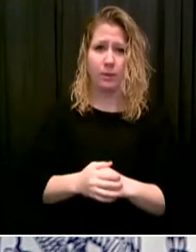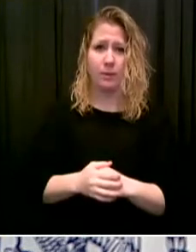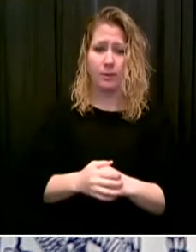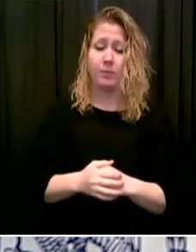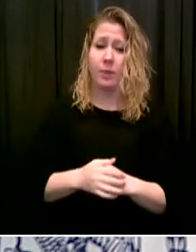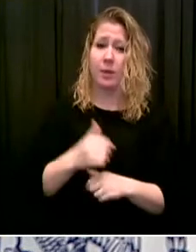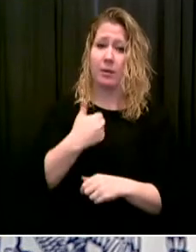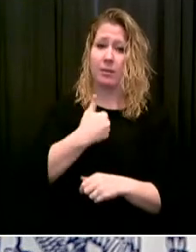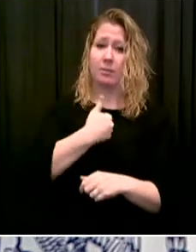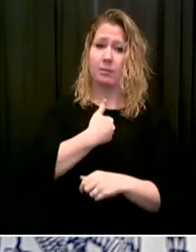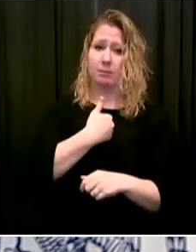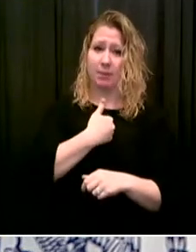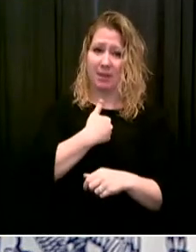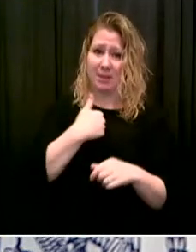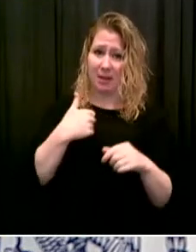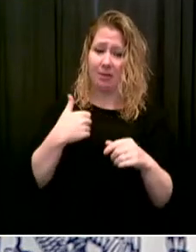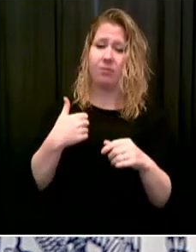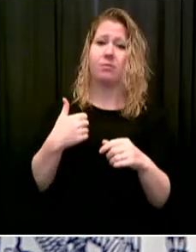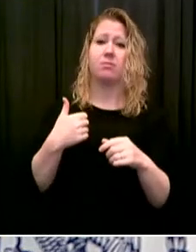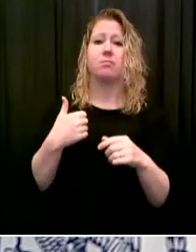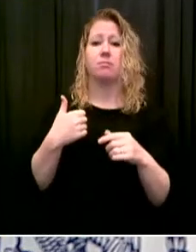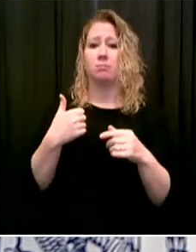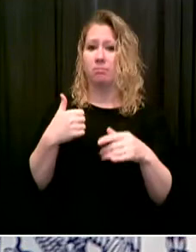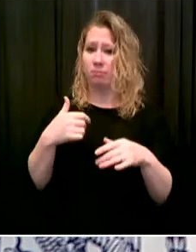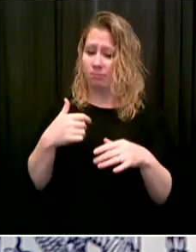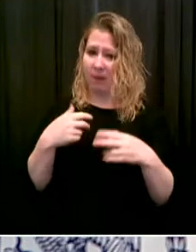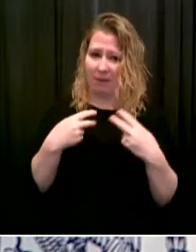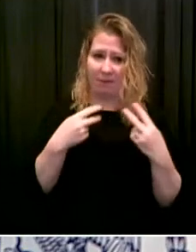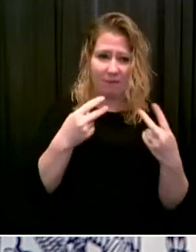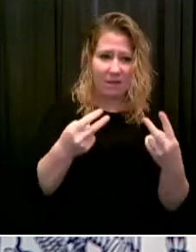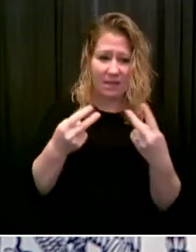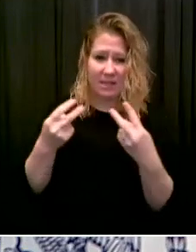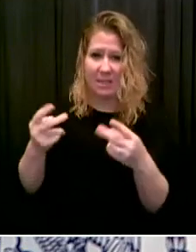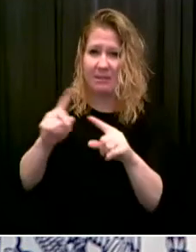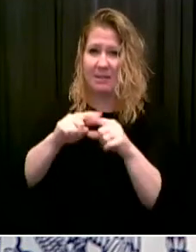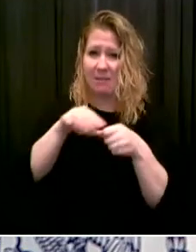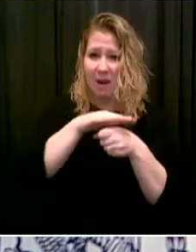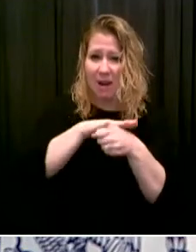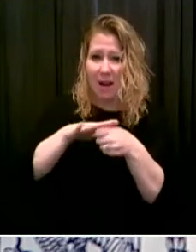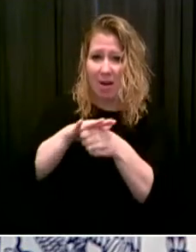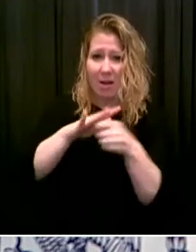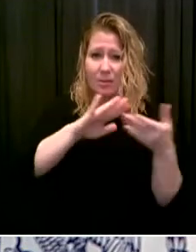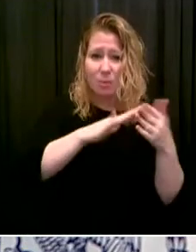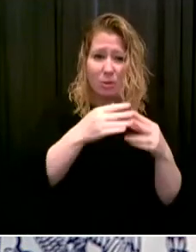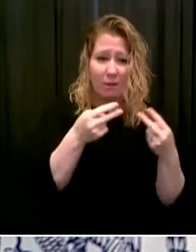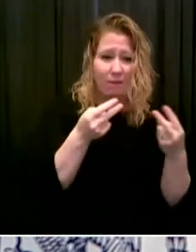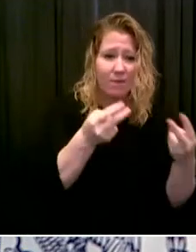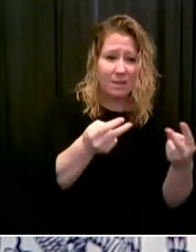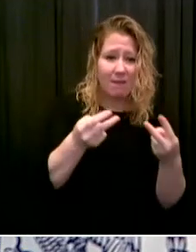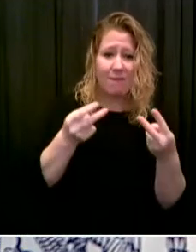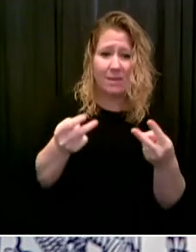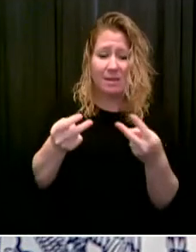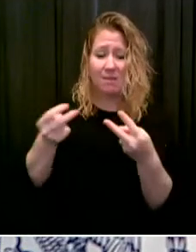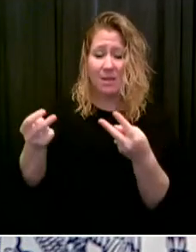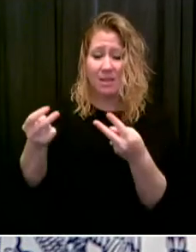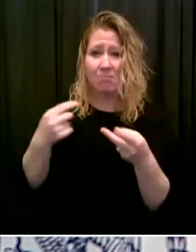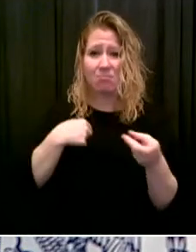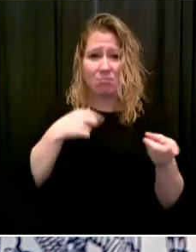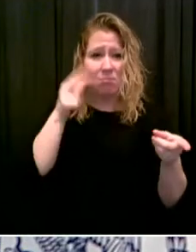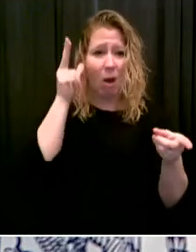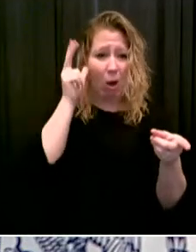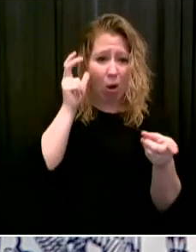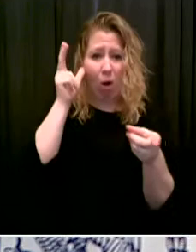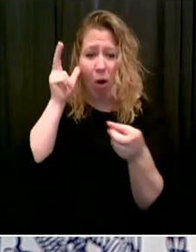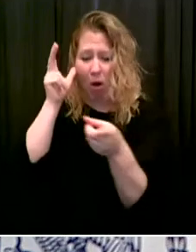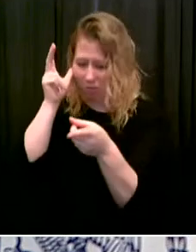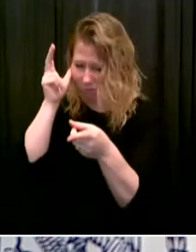in working class communities around the city, in communities of color around the city, and that's what I heard overwhelmingly. Fair,